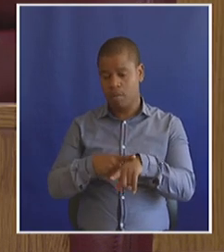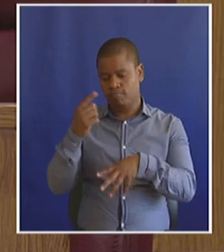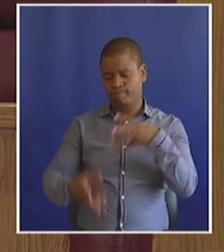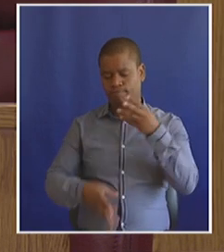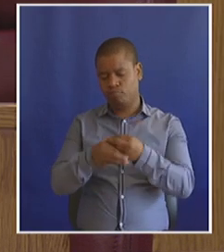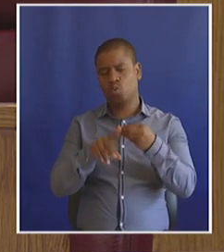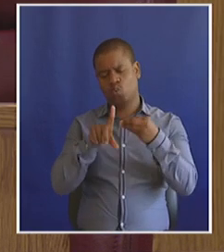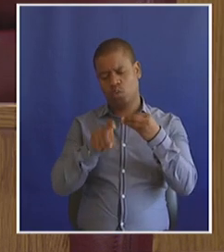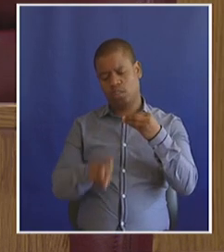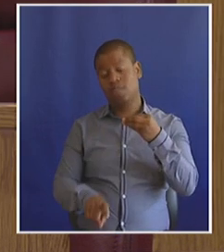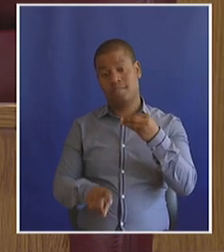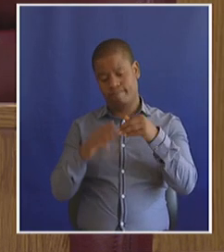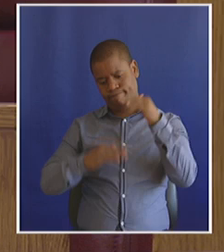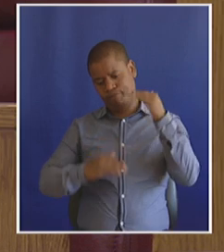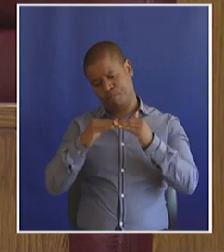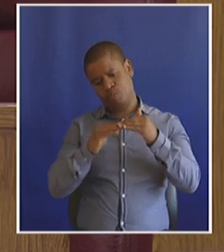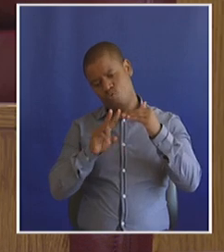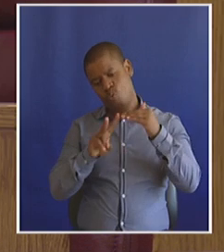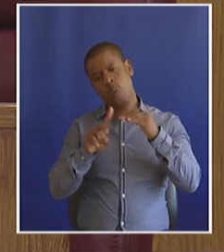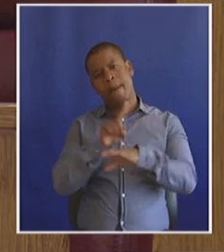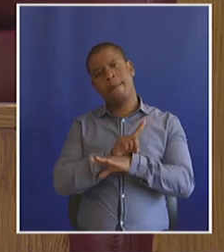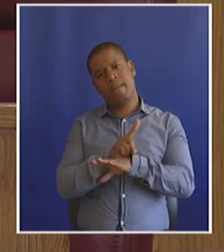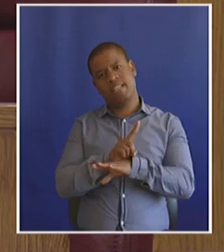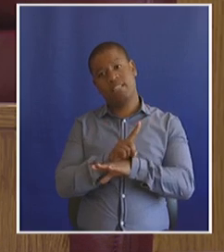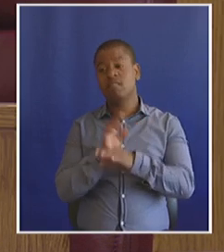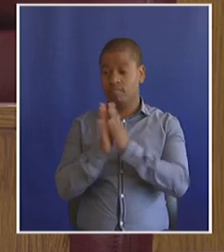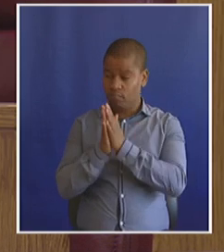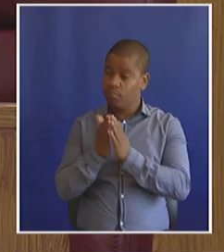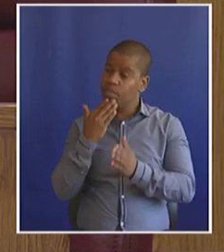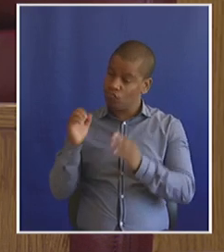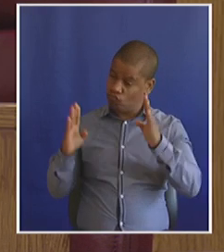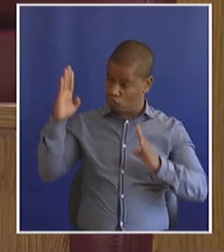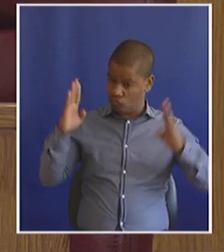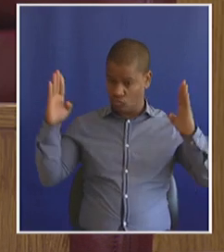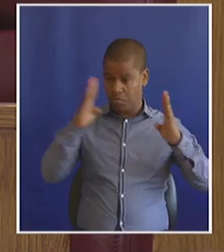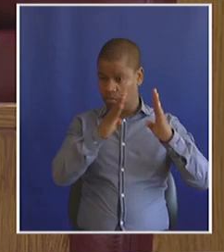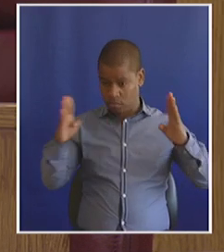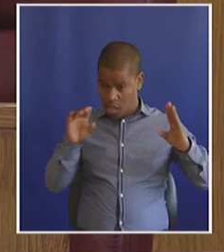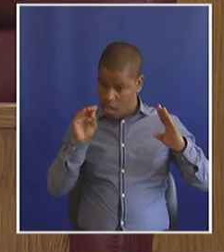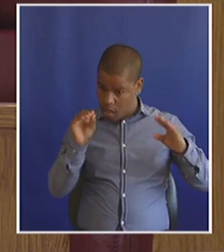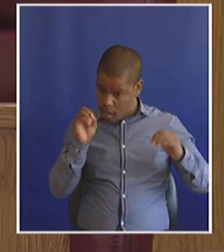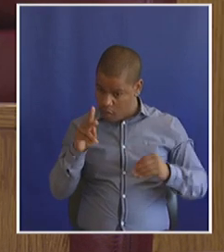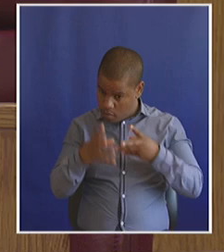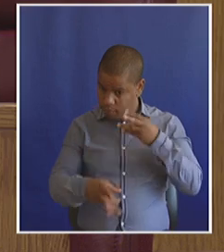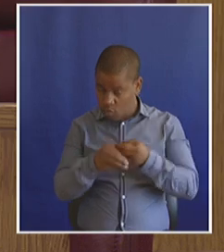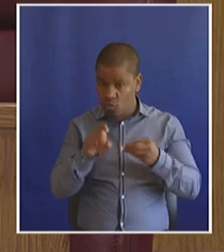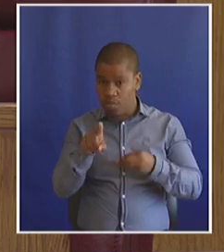supplementary questions is only 2 minutes. Can I see by a show of hands if ever there is a follow-up